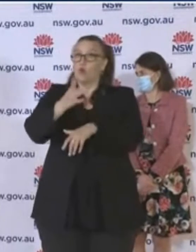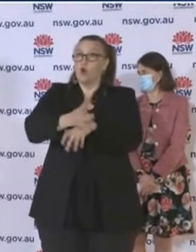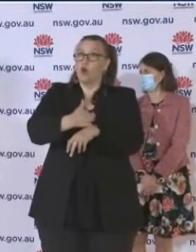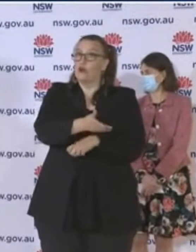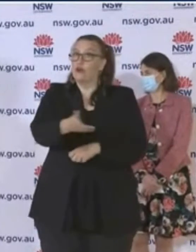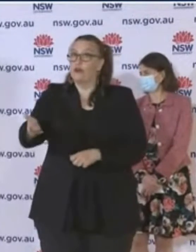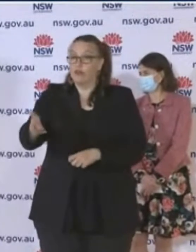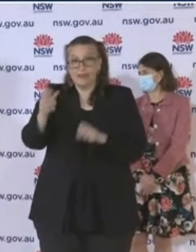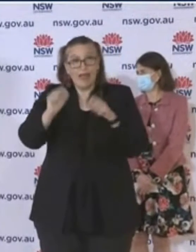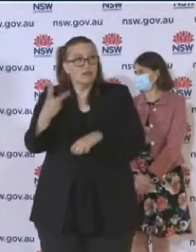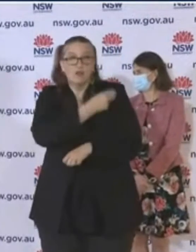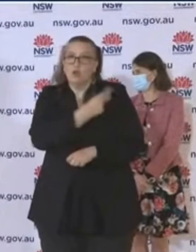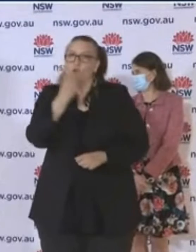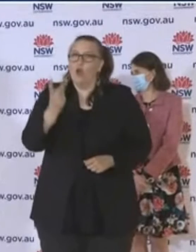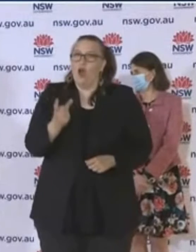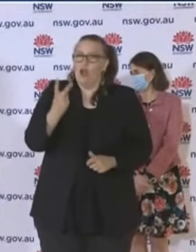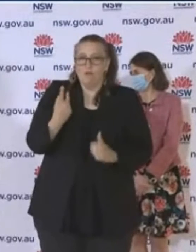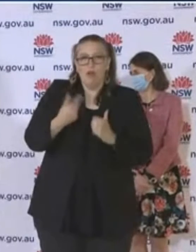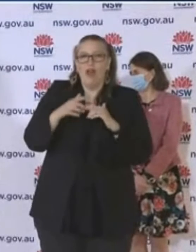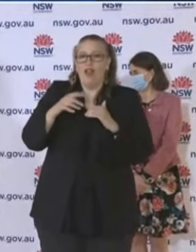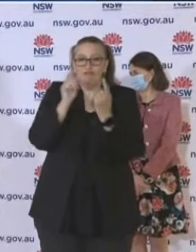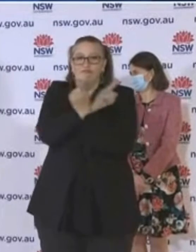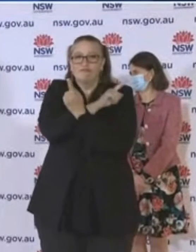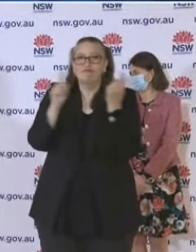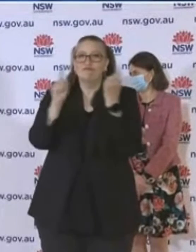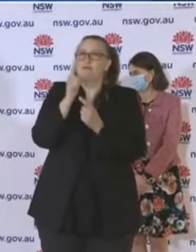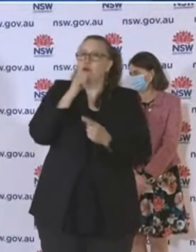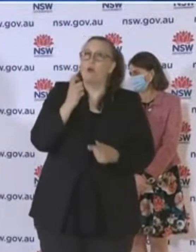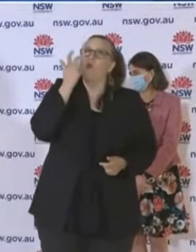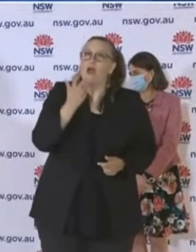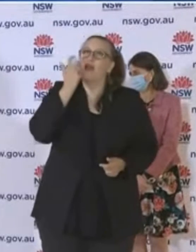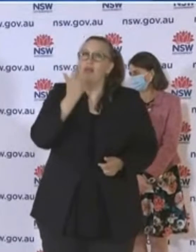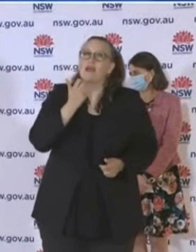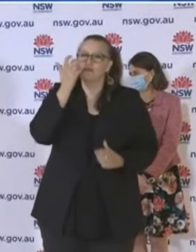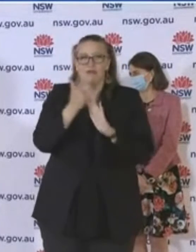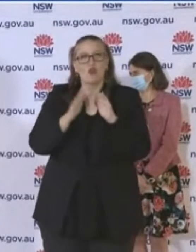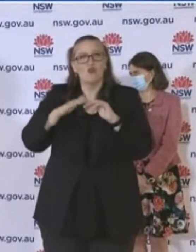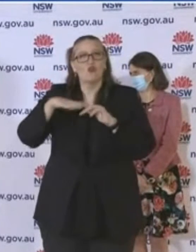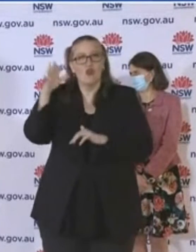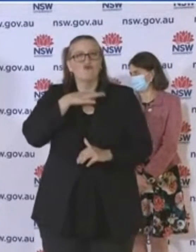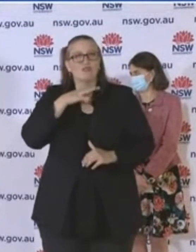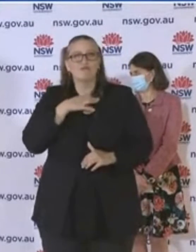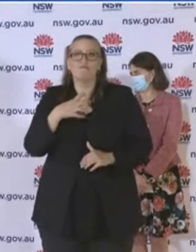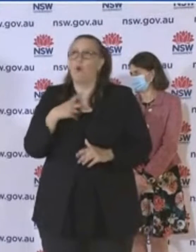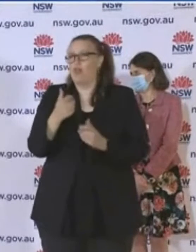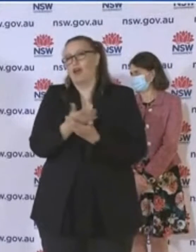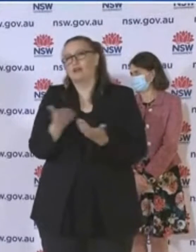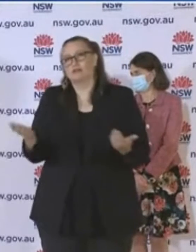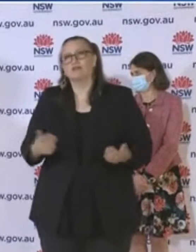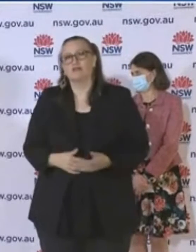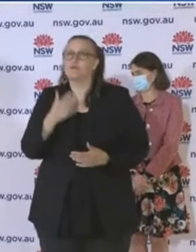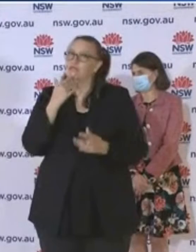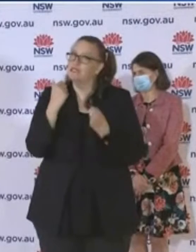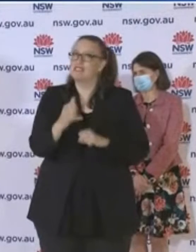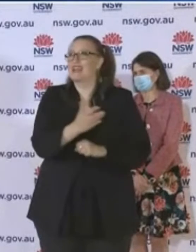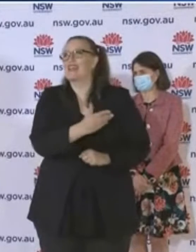they come into contact with people because it's not a 100% effective vaccine. It's a great vaccine, but there are some